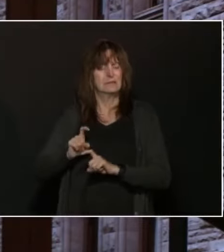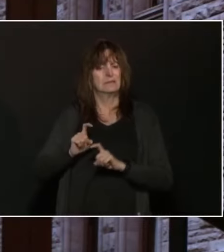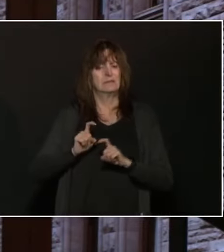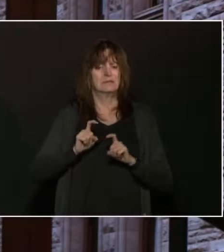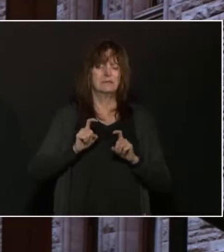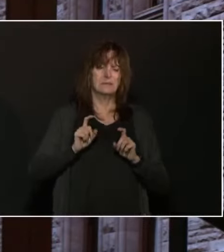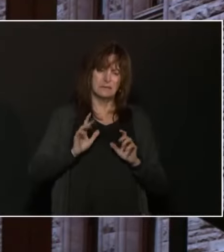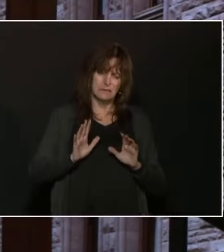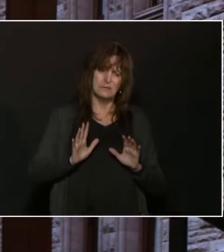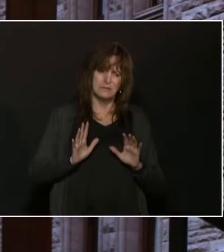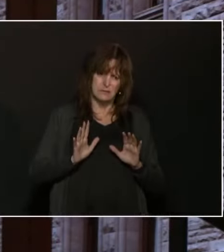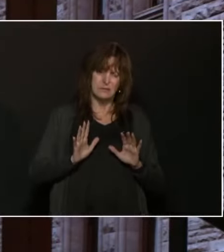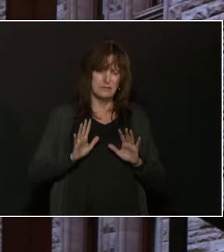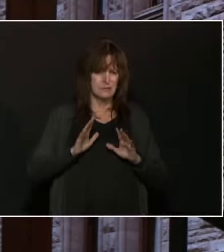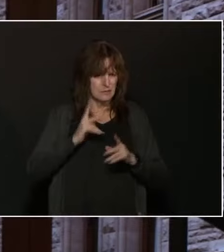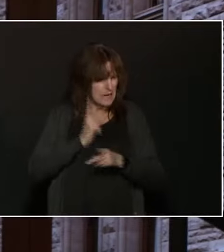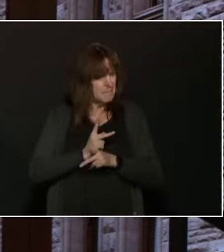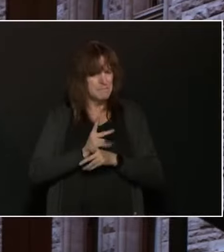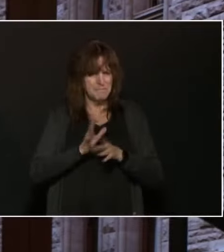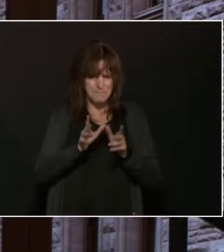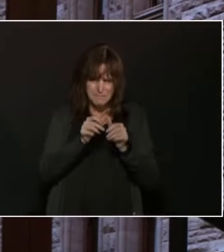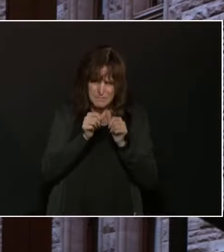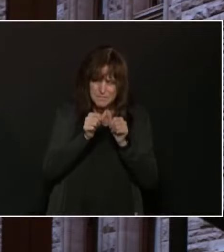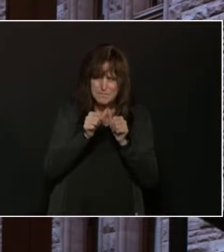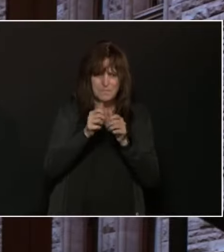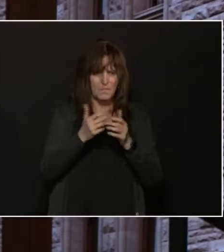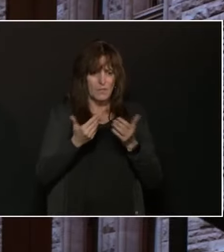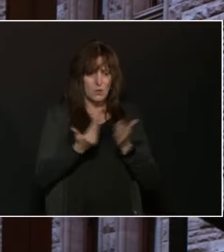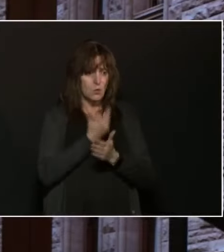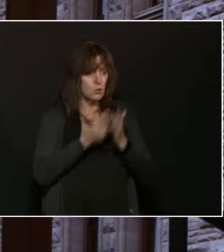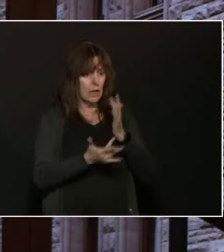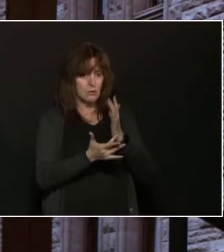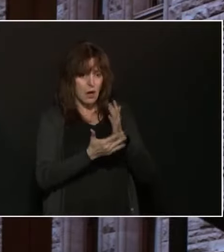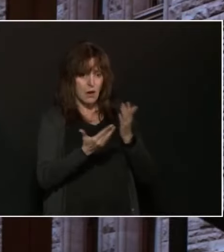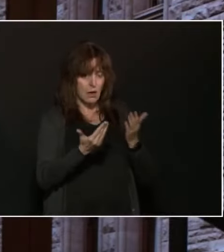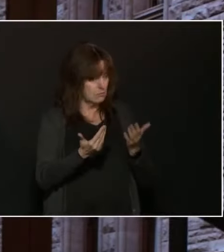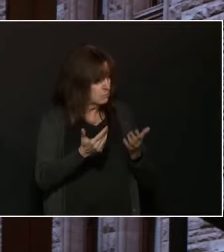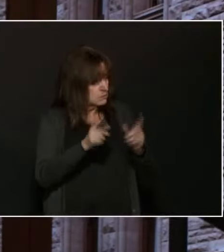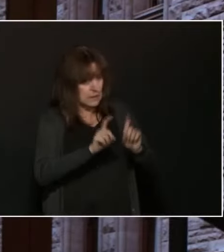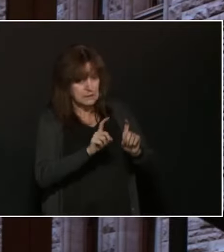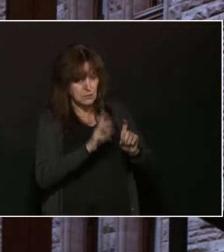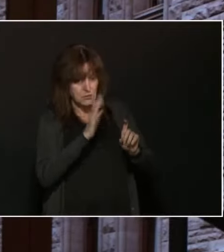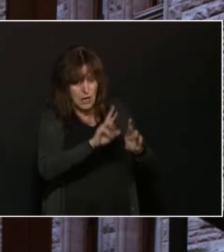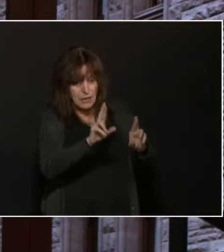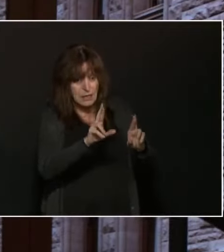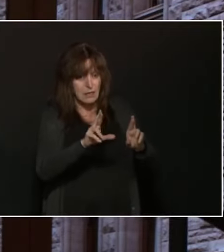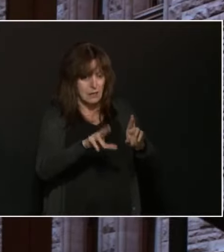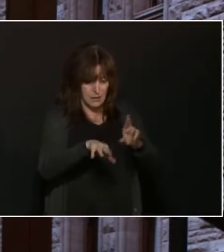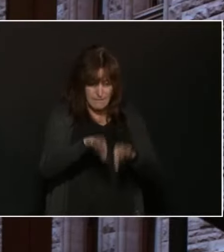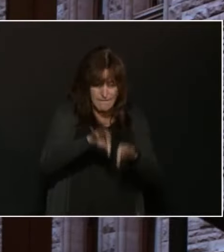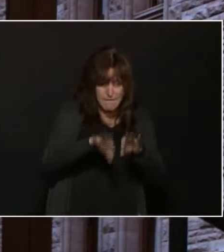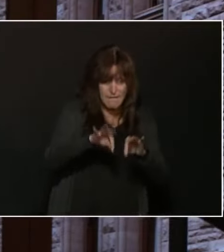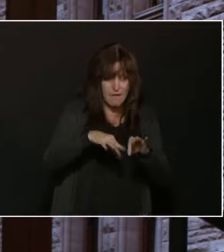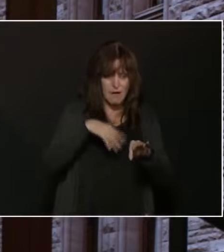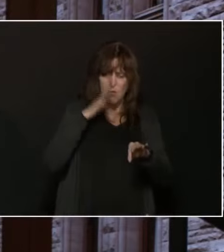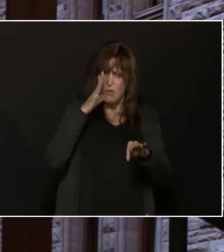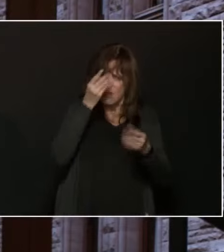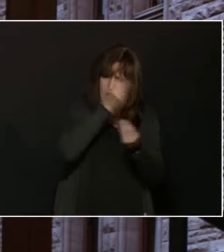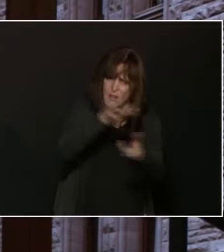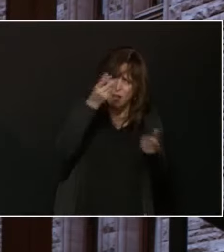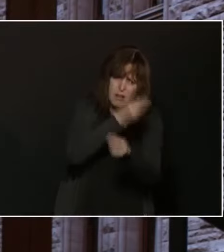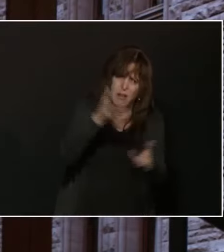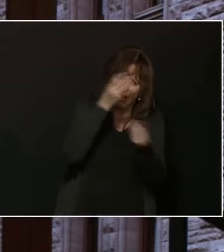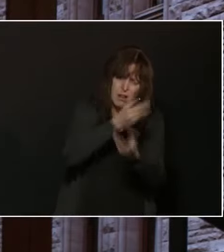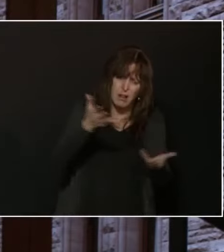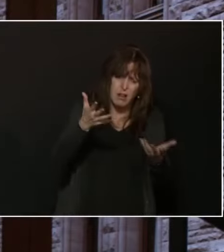top of it. We have our new technology, and so that when we know, you will know. And we're trying to keep you informed. But as Dr. Brown said, it's